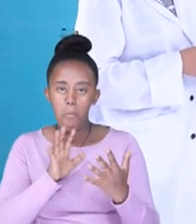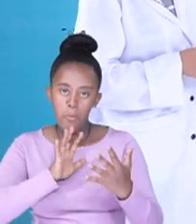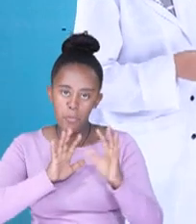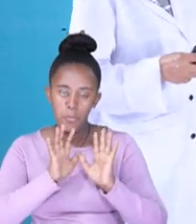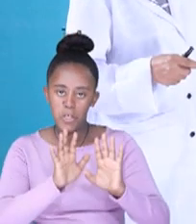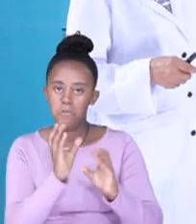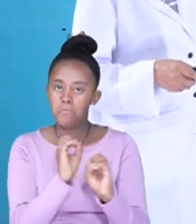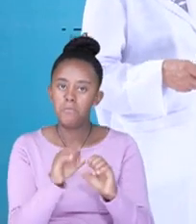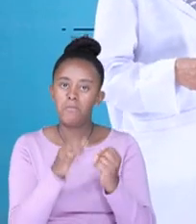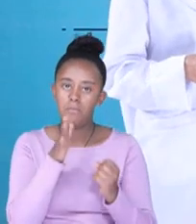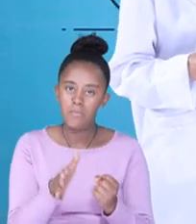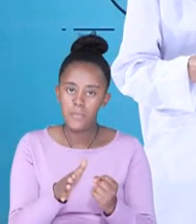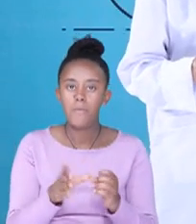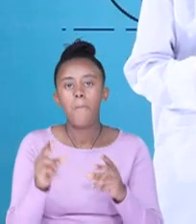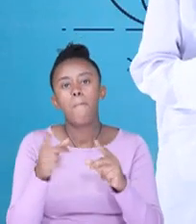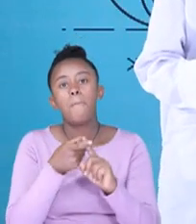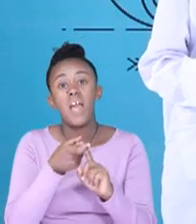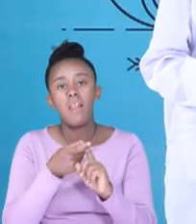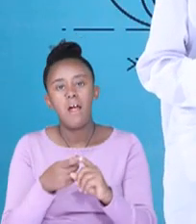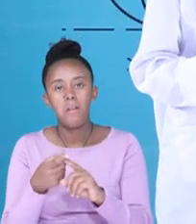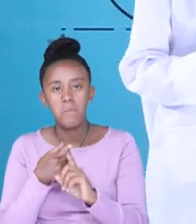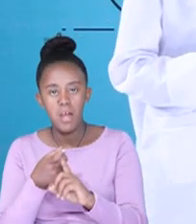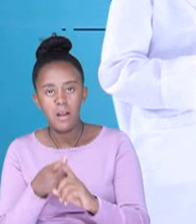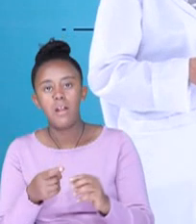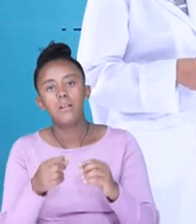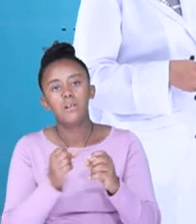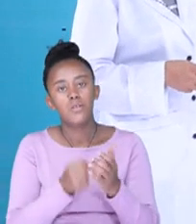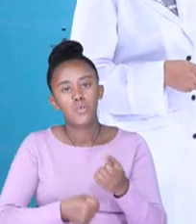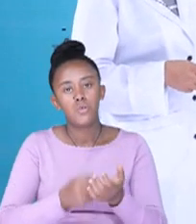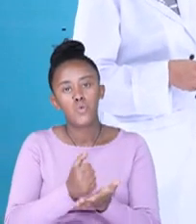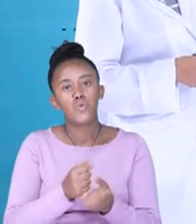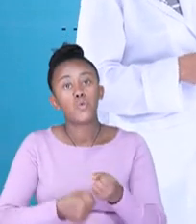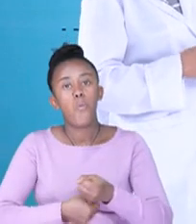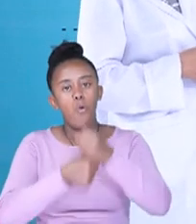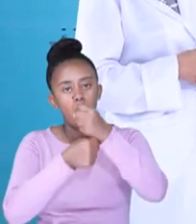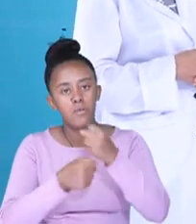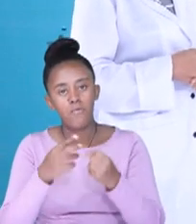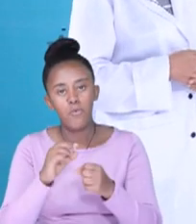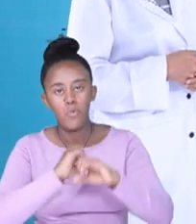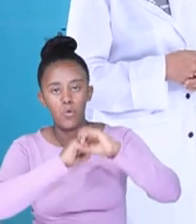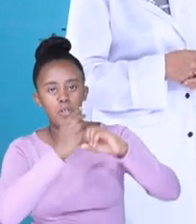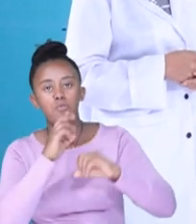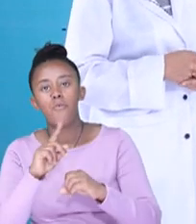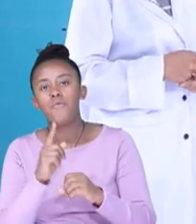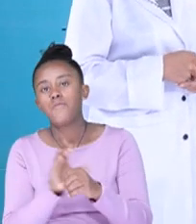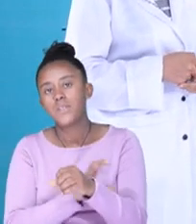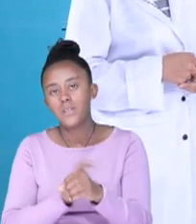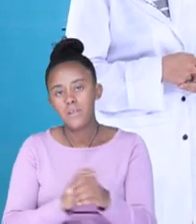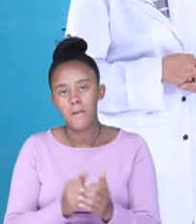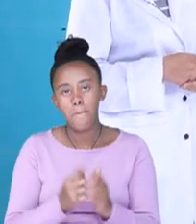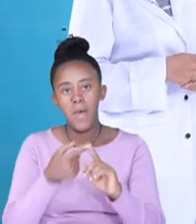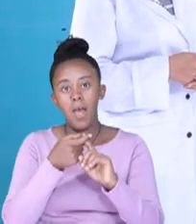from inside. Mechanical support and protection for plant cell. It gives mechanical support